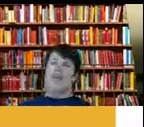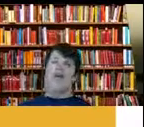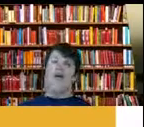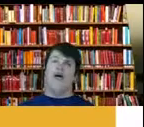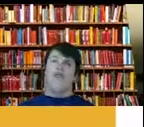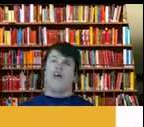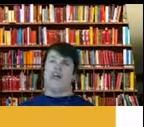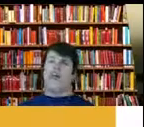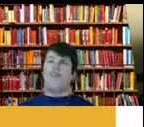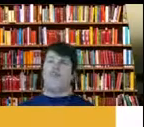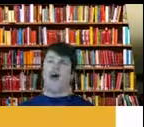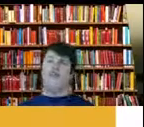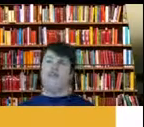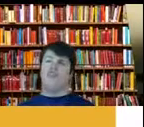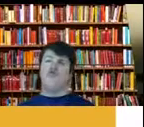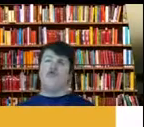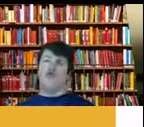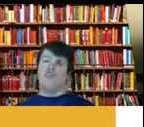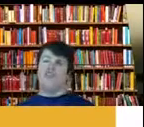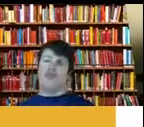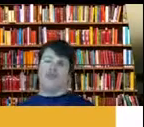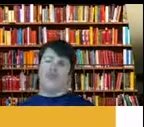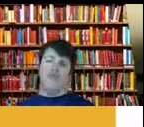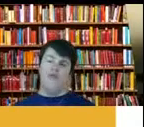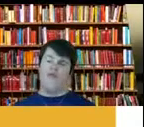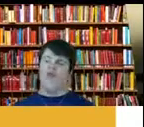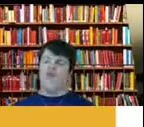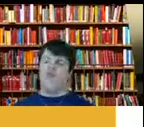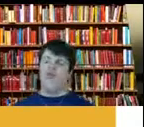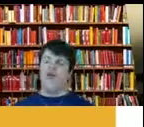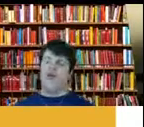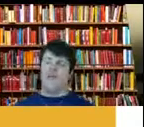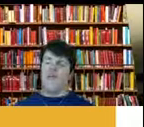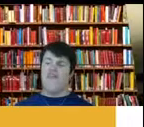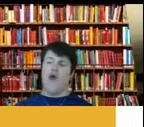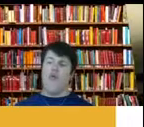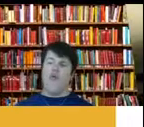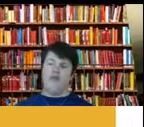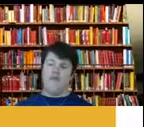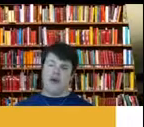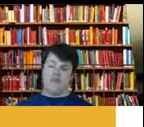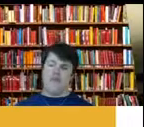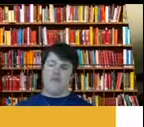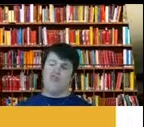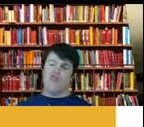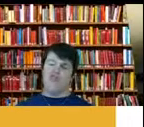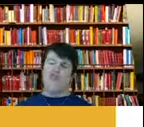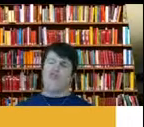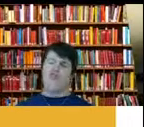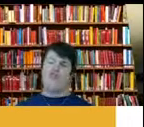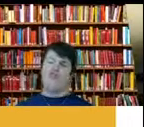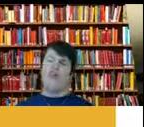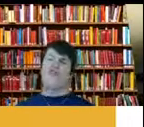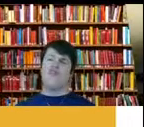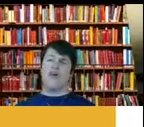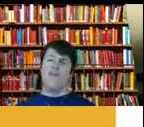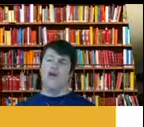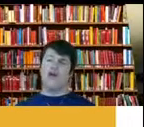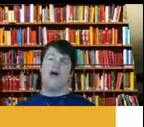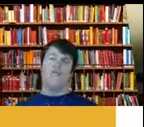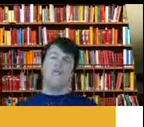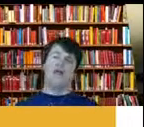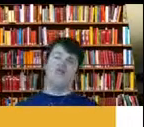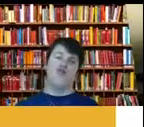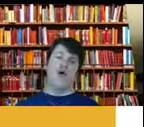have here dedication of a teacher to a student. Diverse learning needs have always been present. This student isn't a